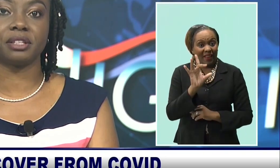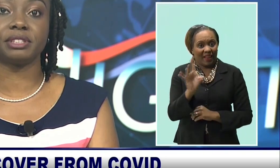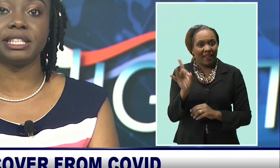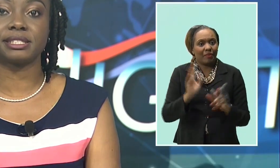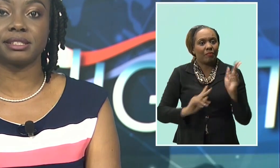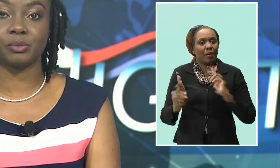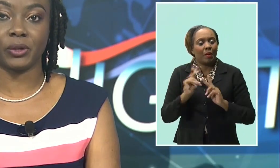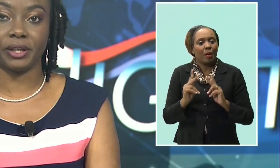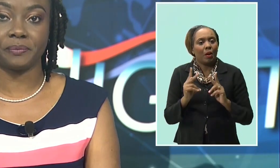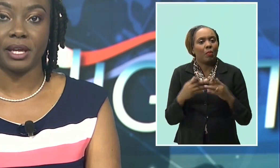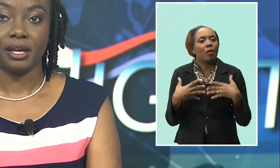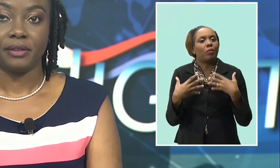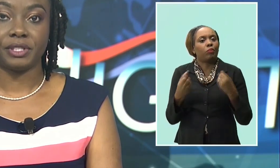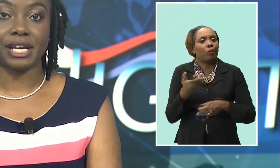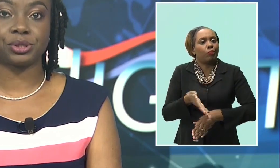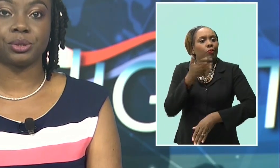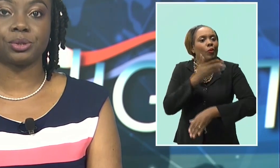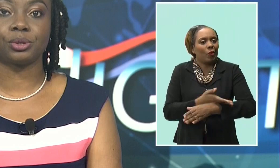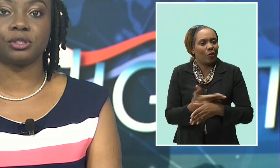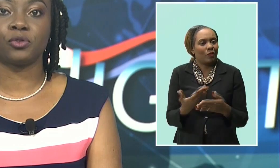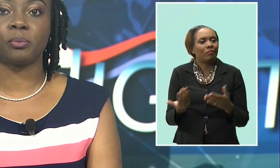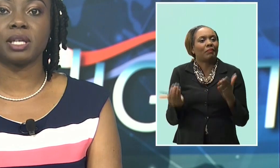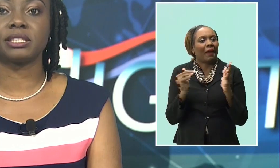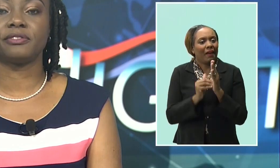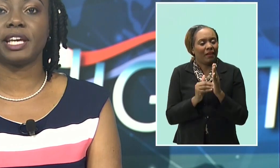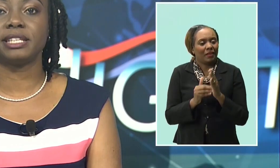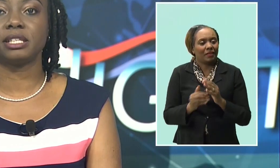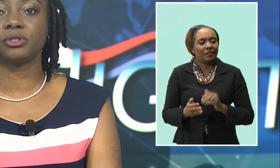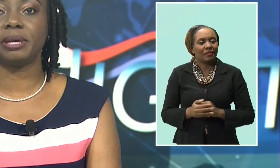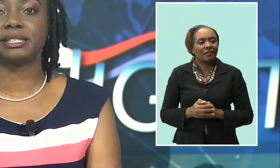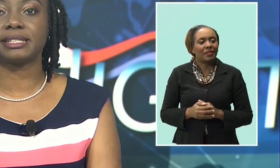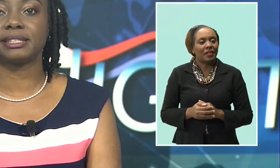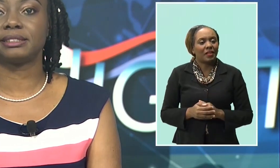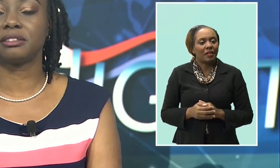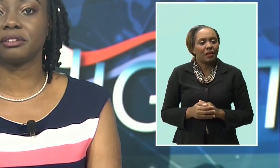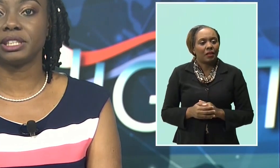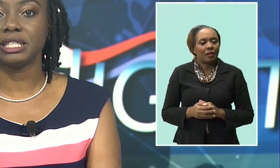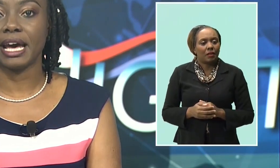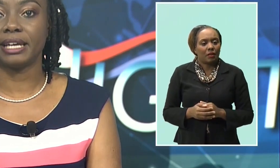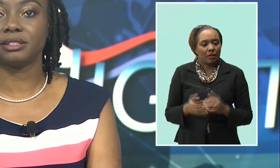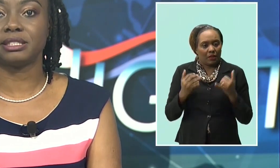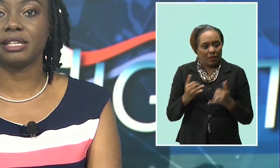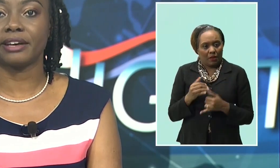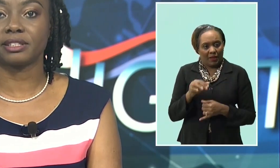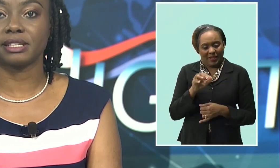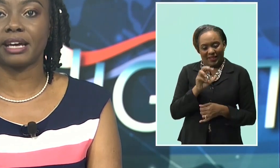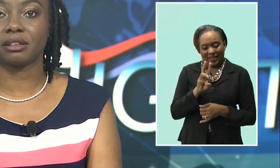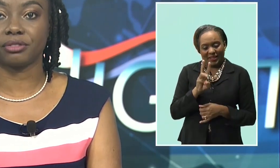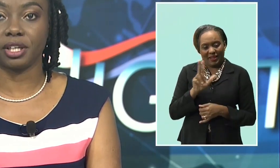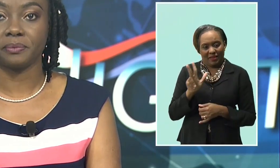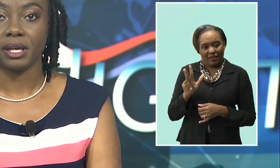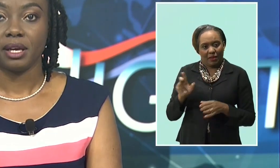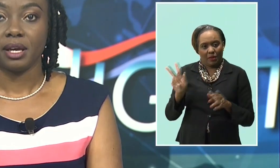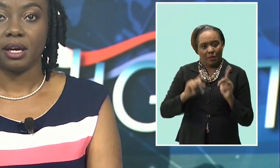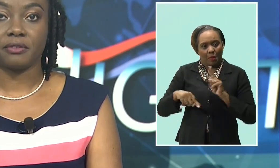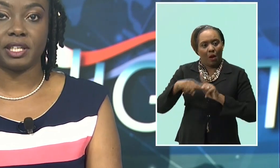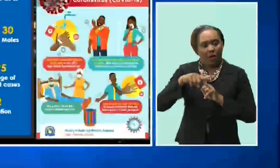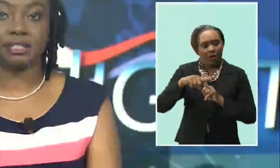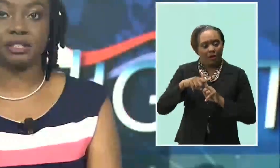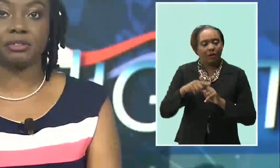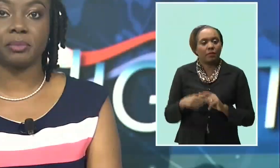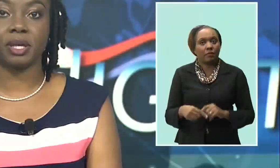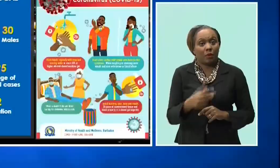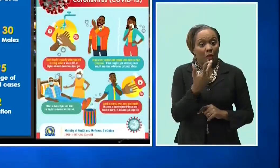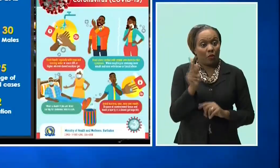Health in a release this morning. The national total for positive cases remains at 63 and deaths at 3. Of